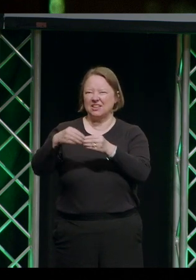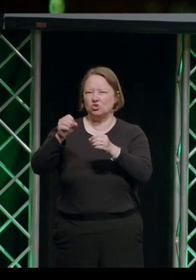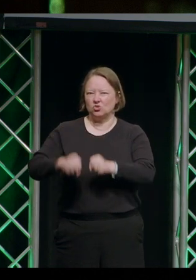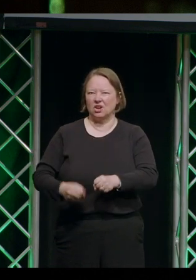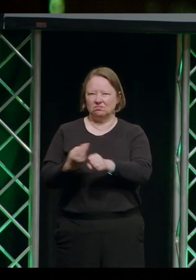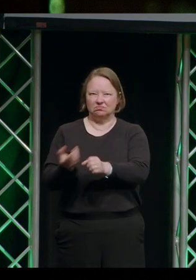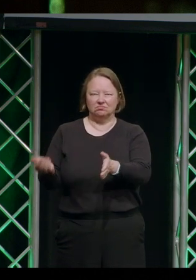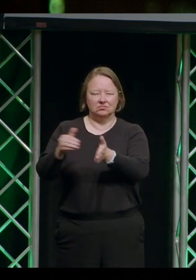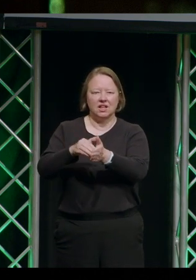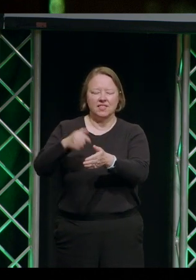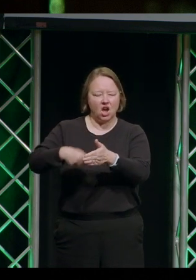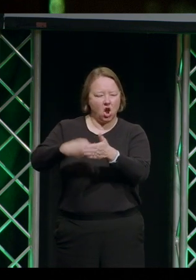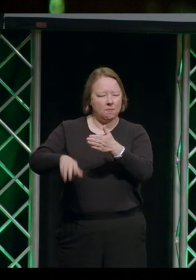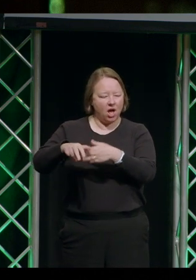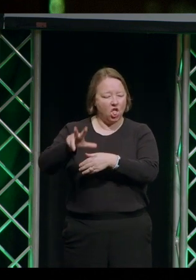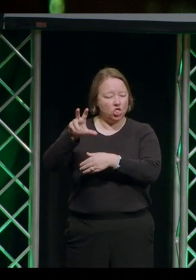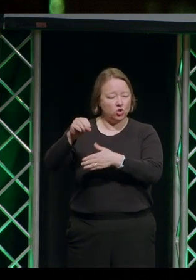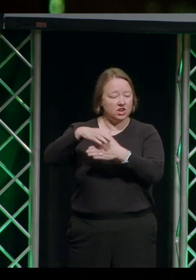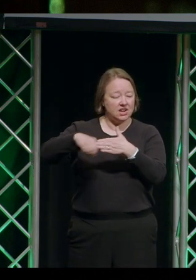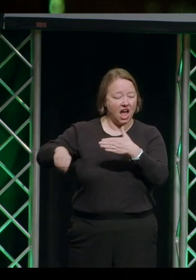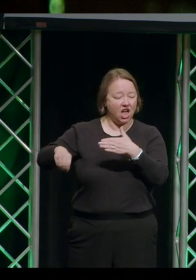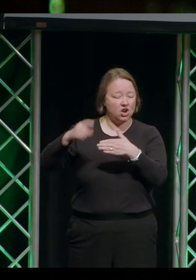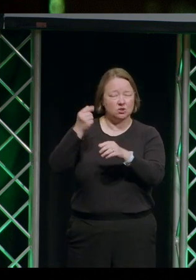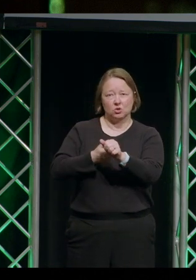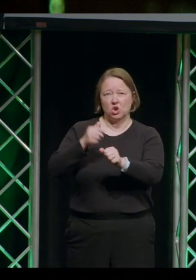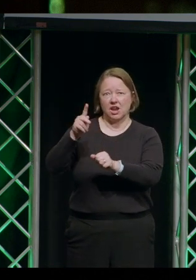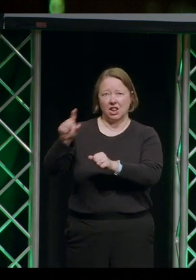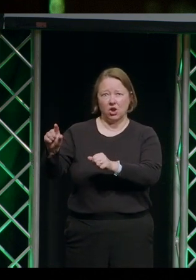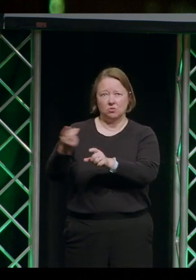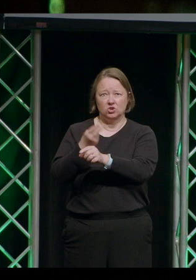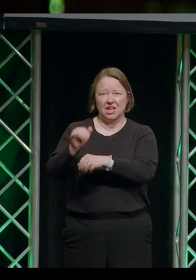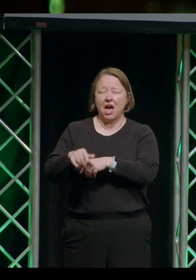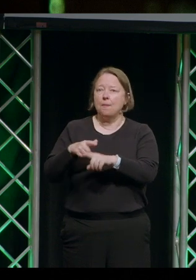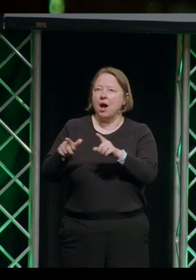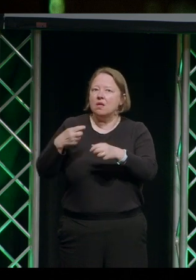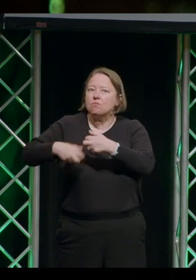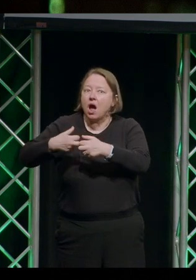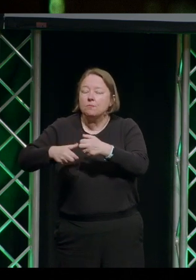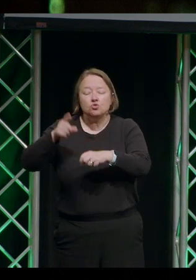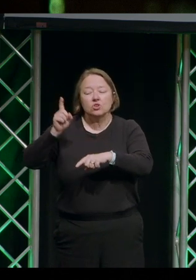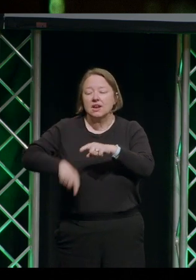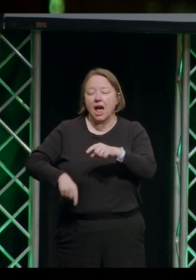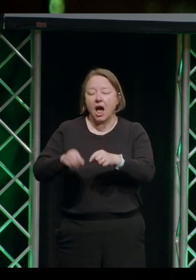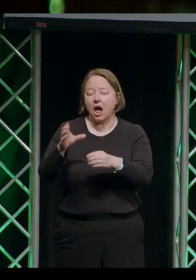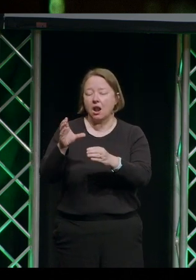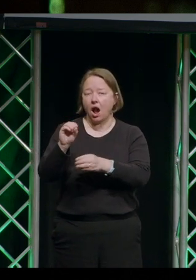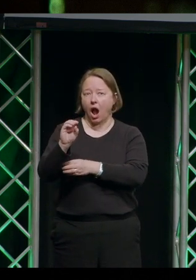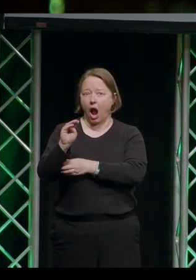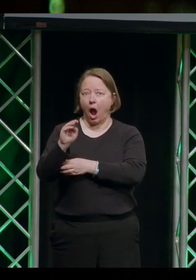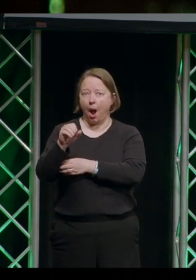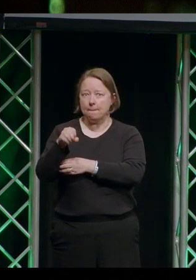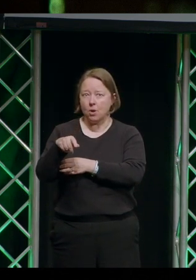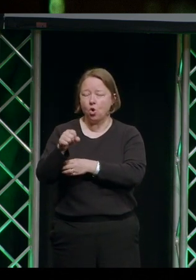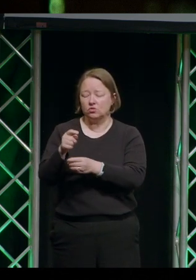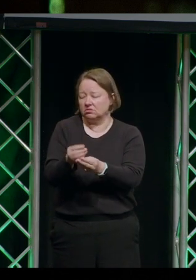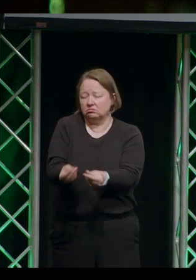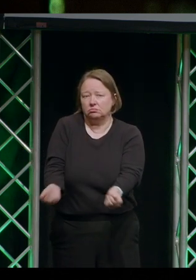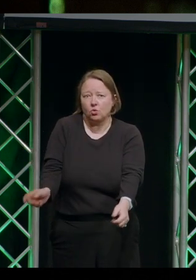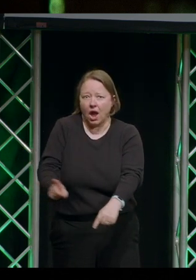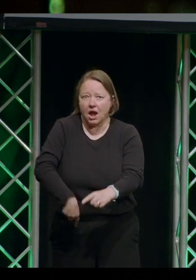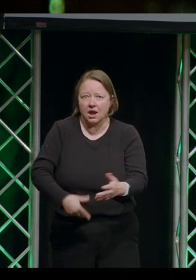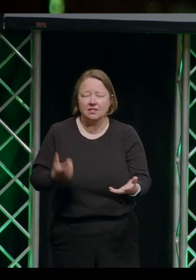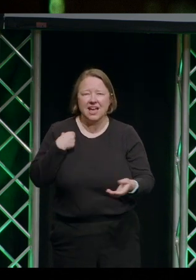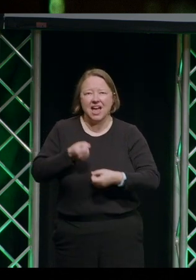about $30 per kilogram to produce, but the only issue is that it's not compostable, which only contributes to our ever-growing waste